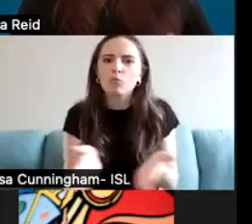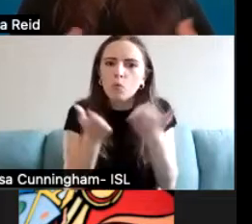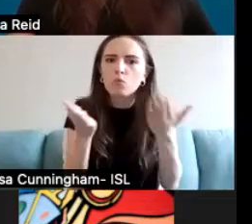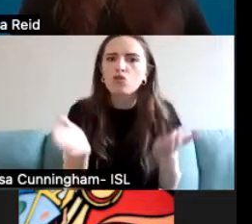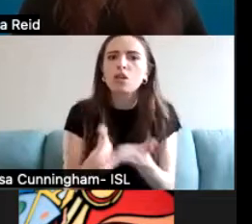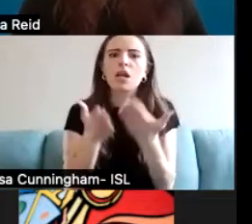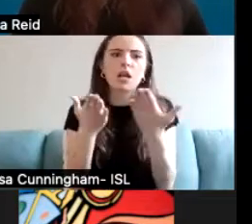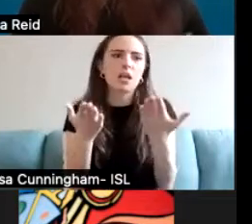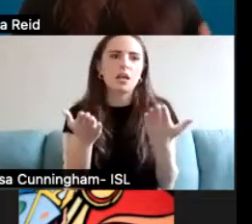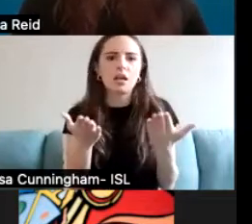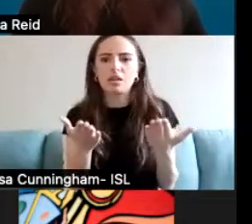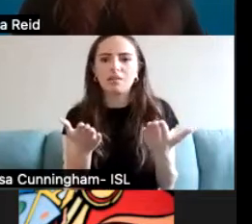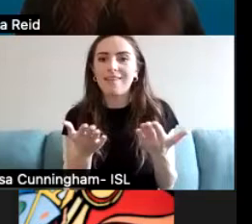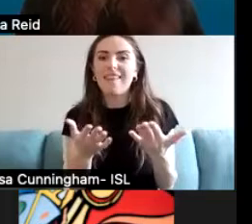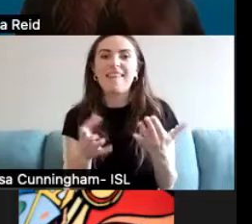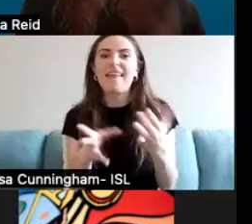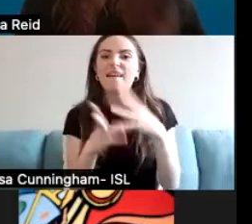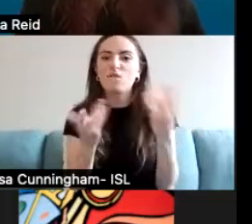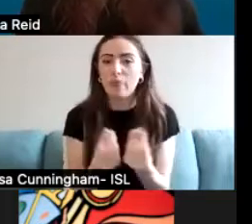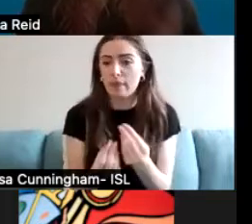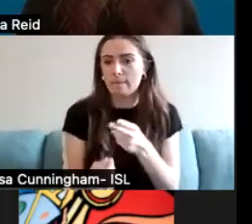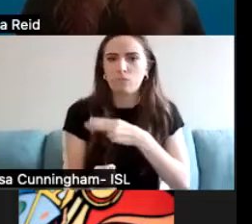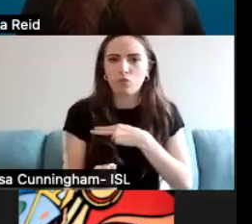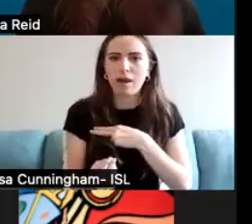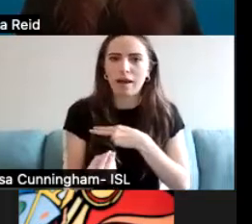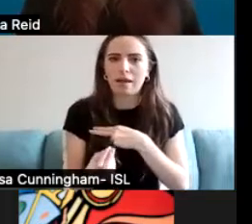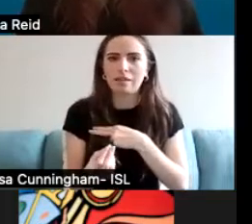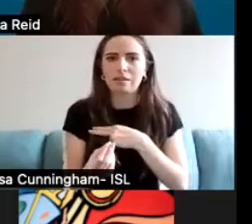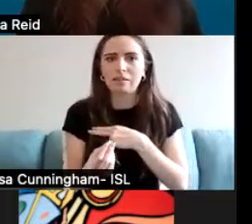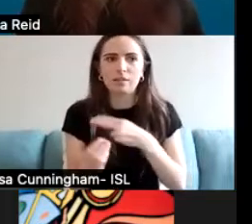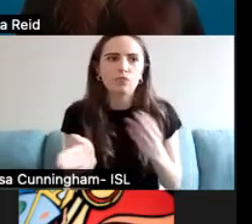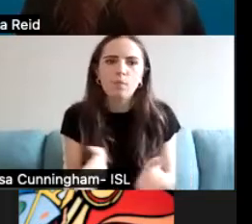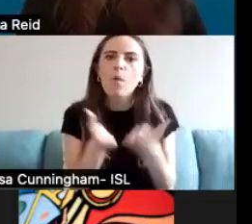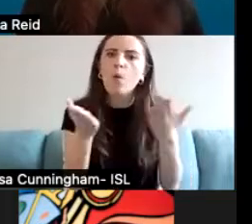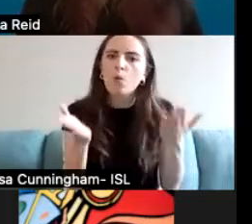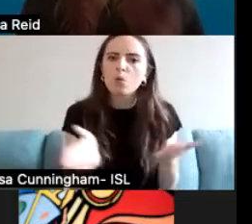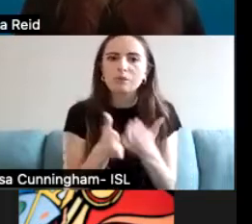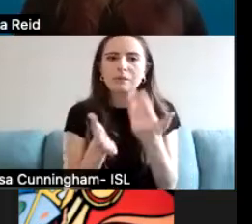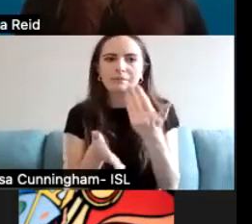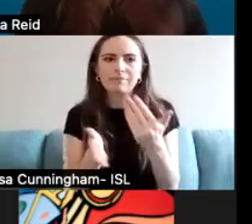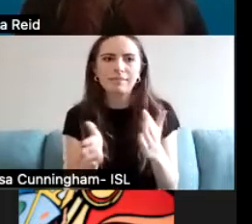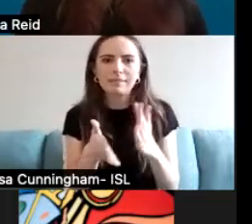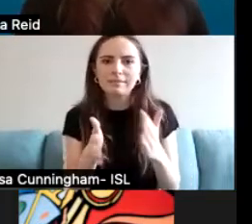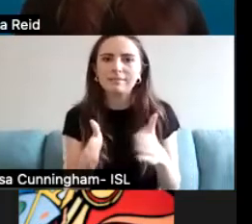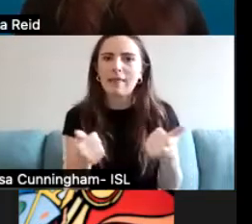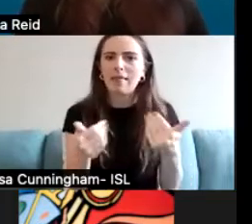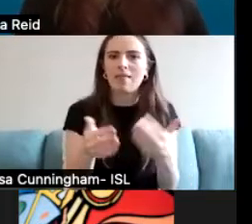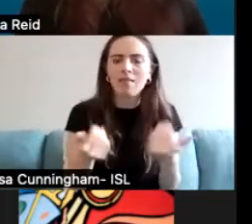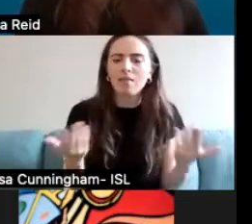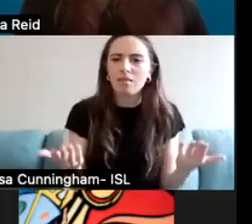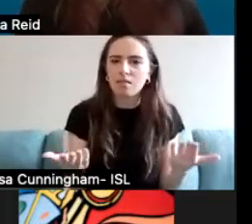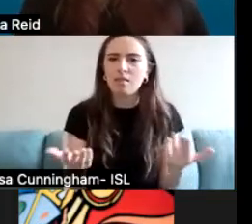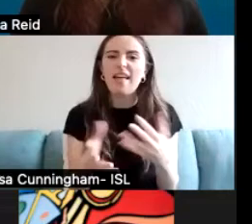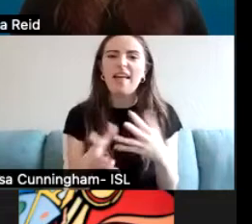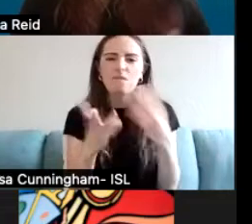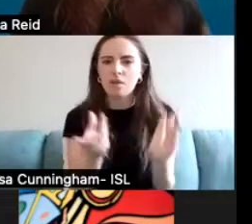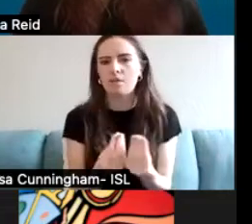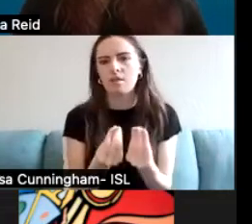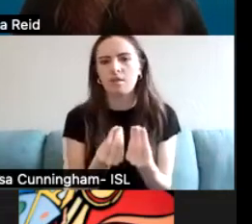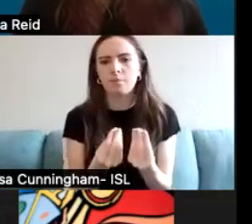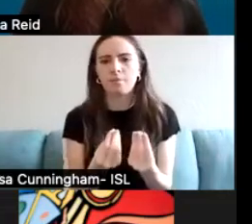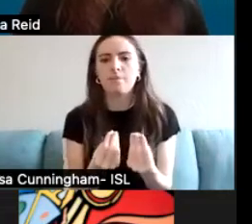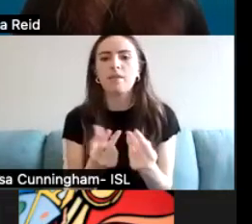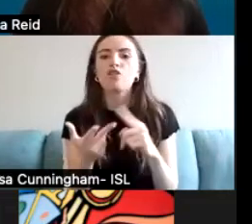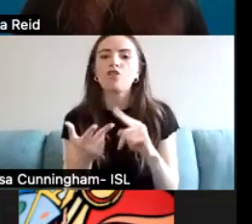your brand and your company puts out to the world, to your customers, your potential clients, and how